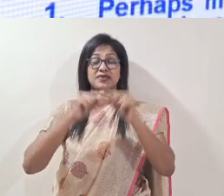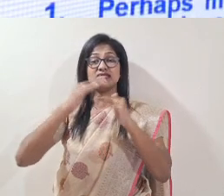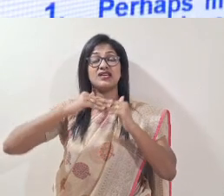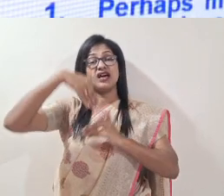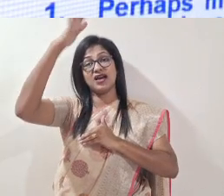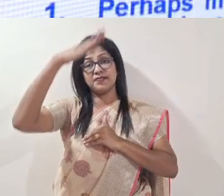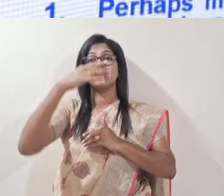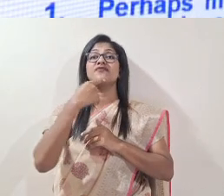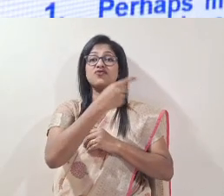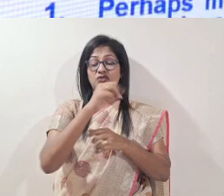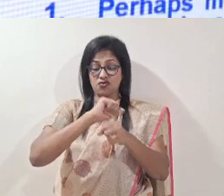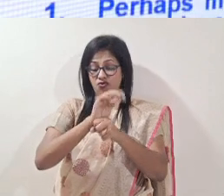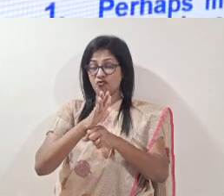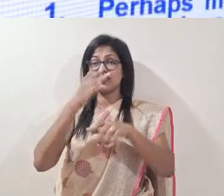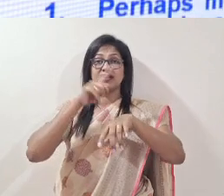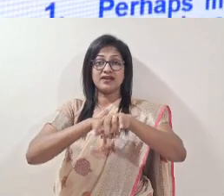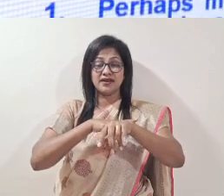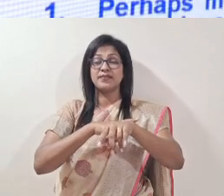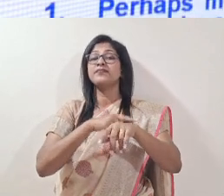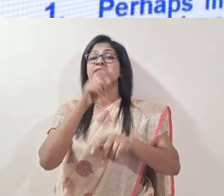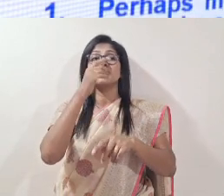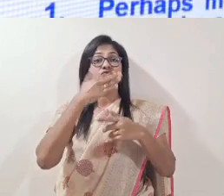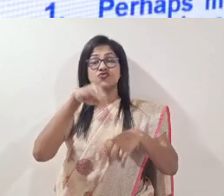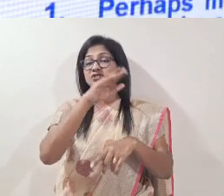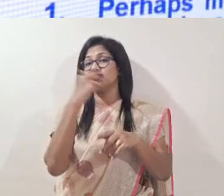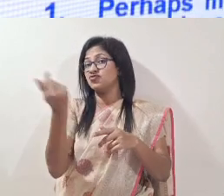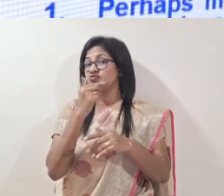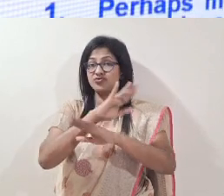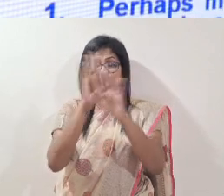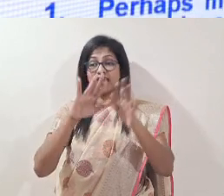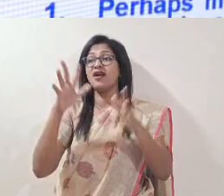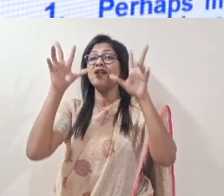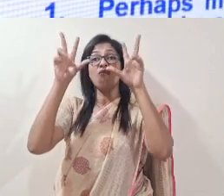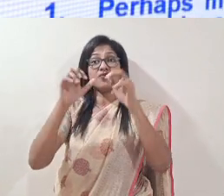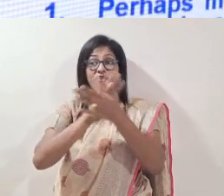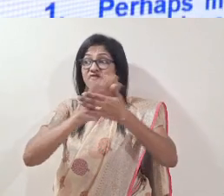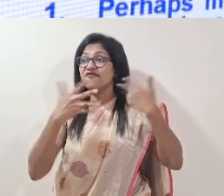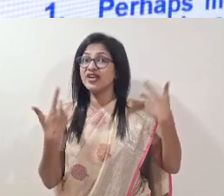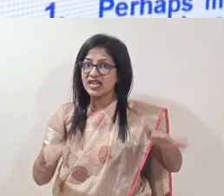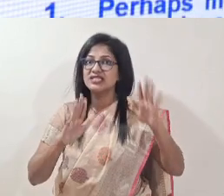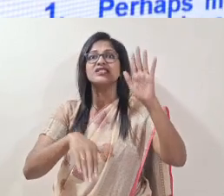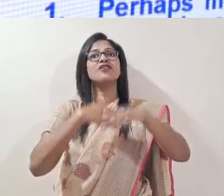use public transport in the COVID time or immediately after the lockdown was lifted.